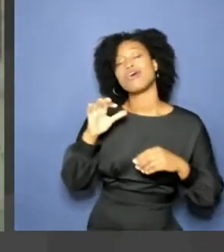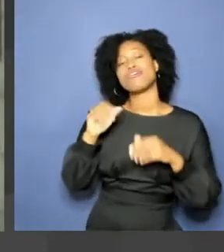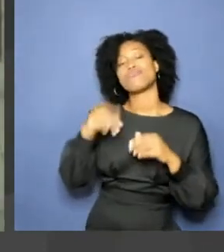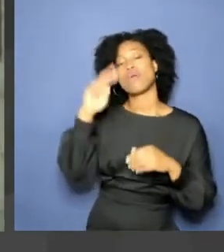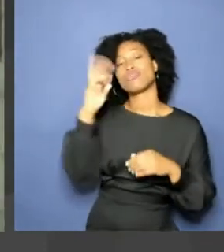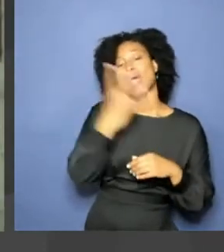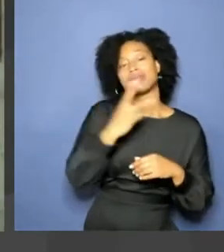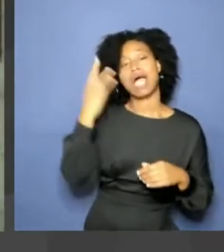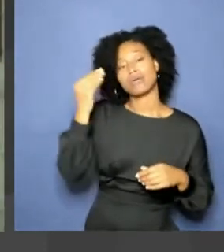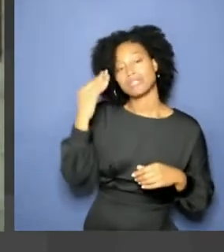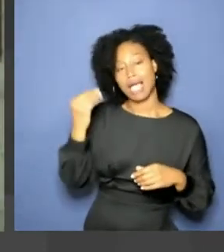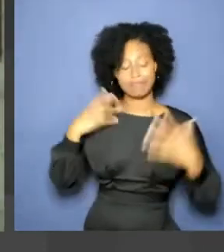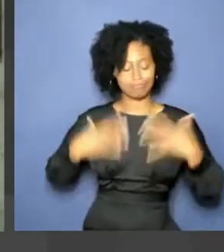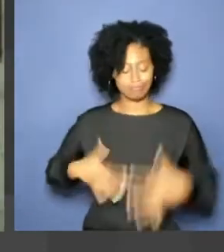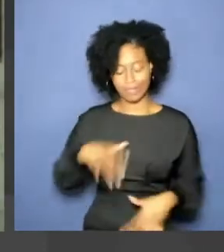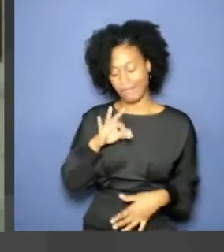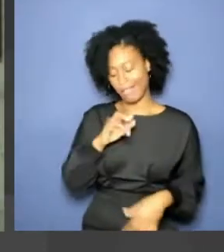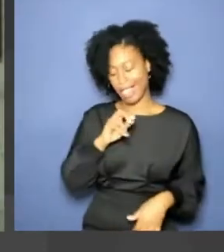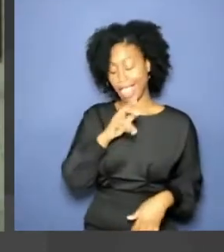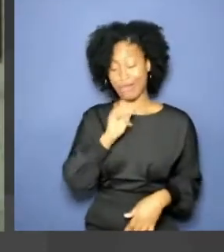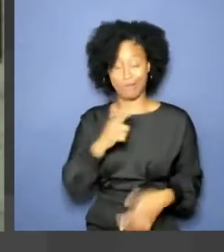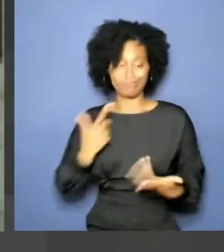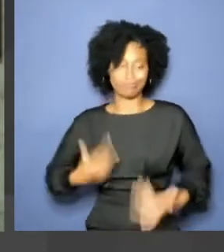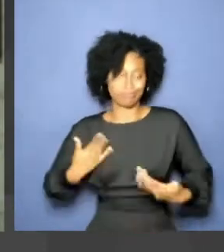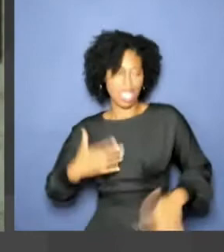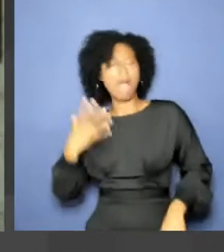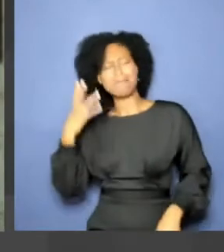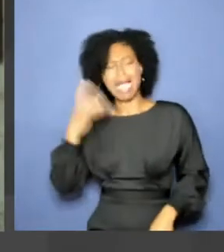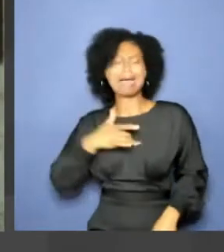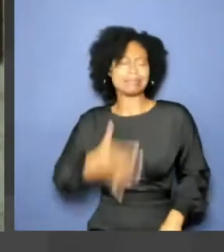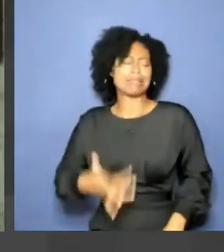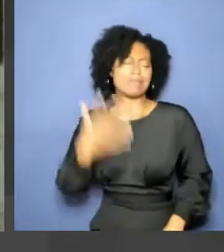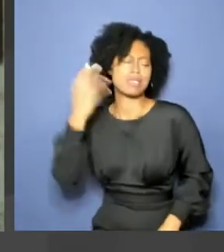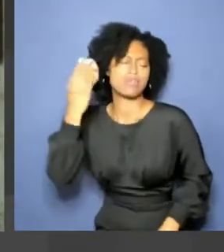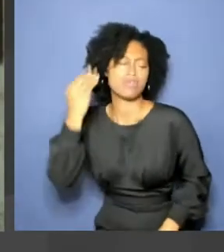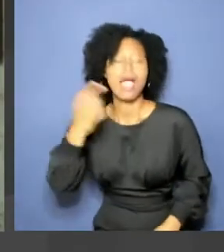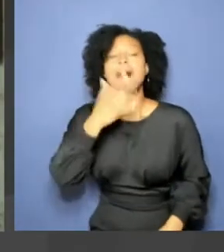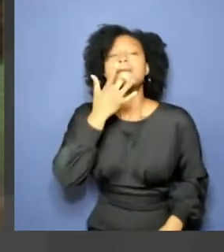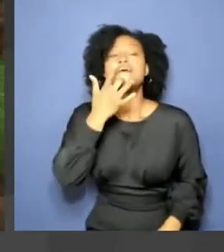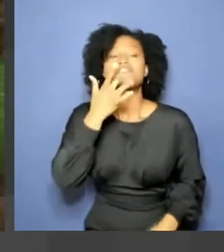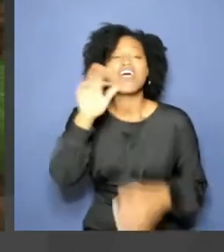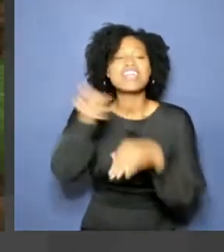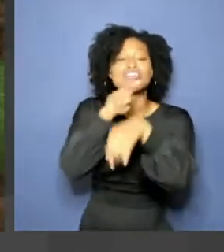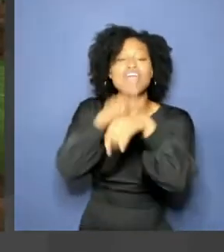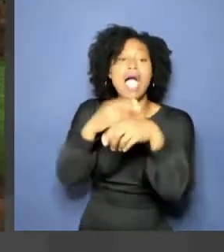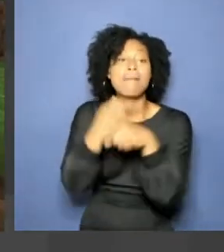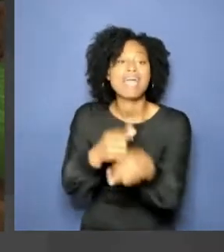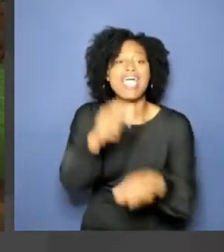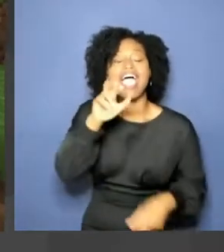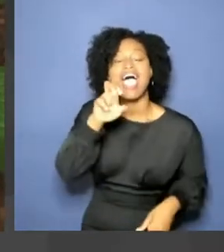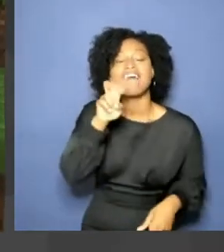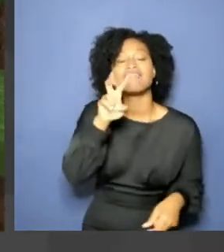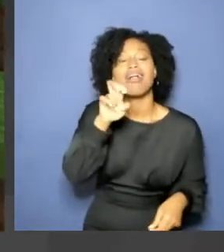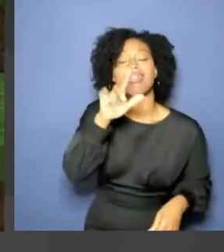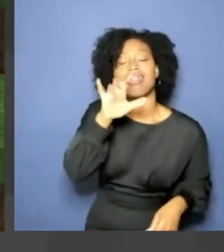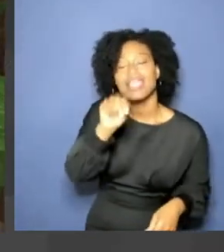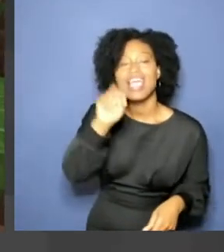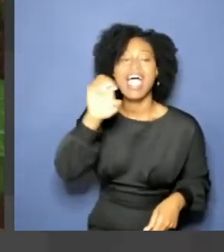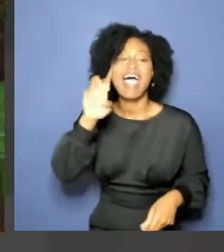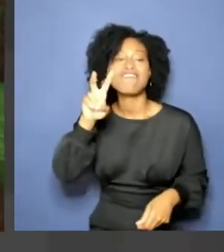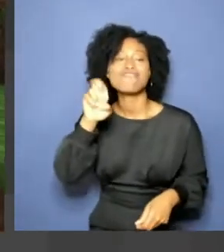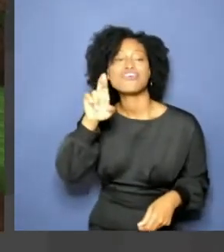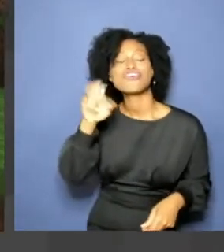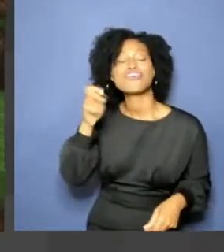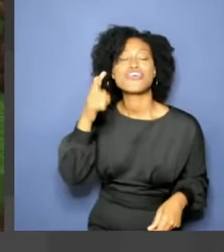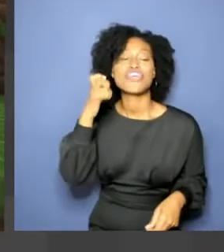flannel on the stage. I wanted to kind of pull something from that nature. So I made Evelyn Evergreen. She's this kind of cute little evergreen